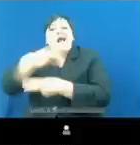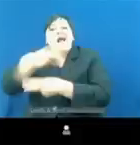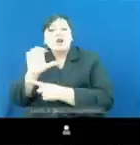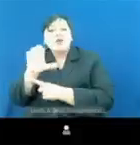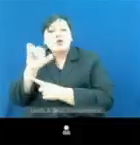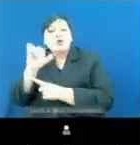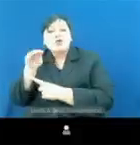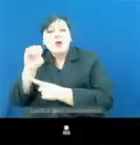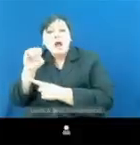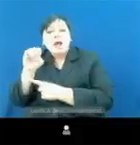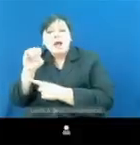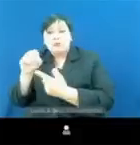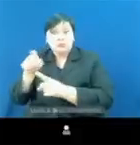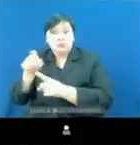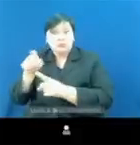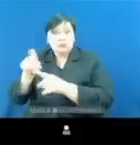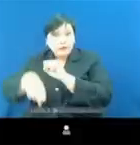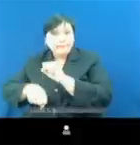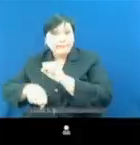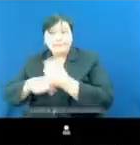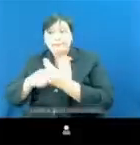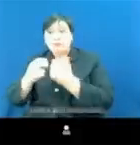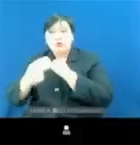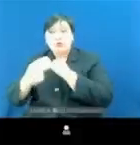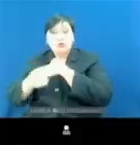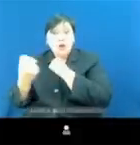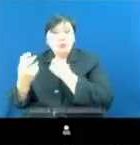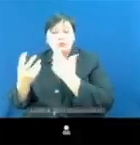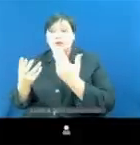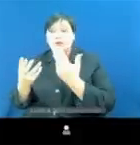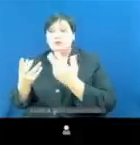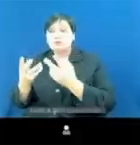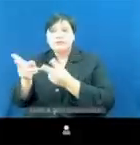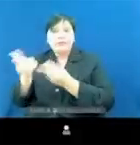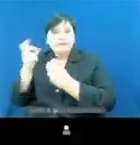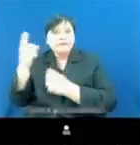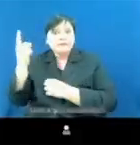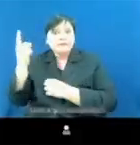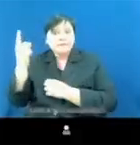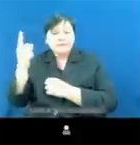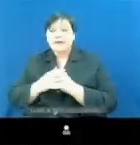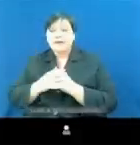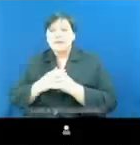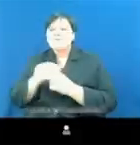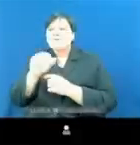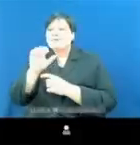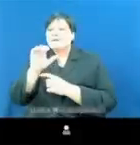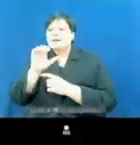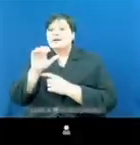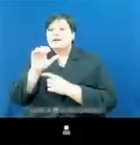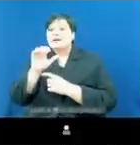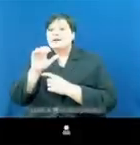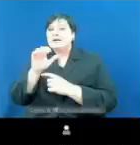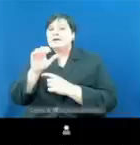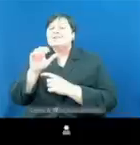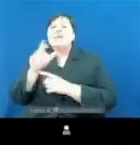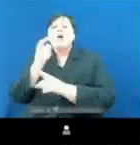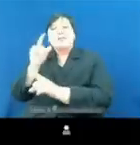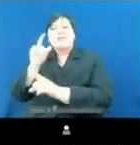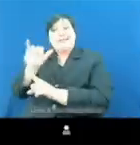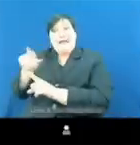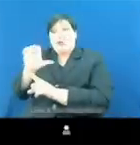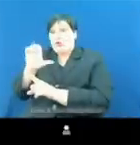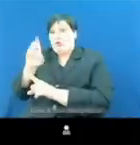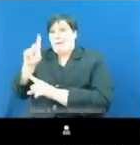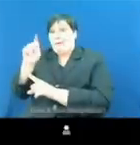a rape or a robbery or a theft? And the civil system's counterpart to that is